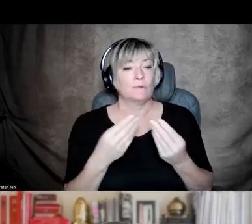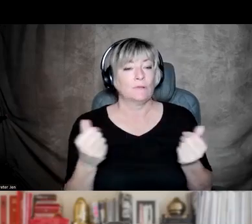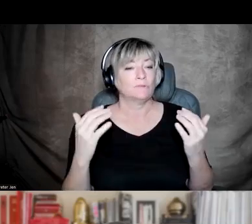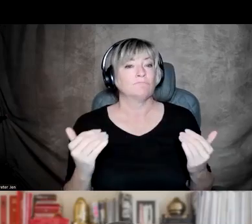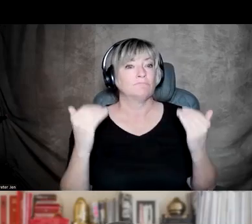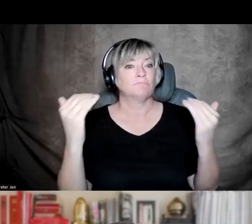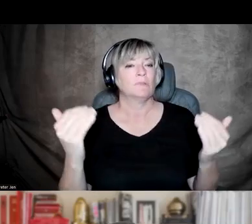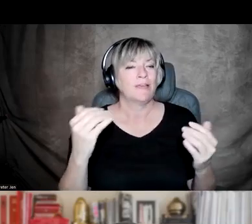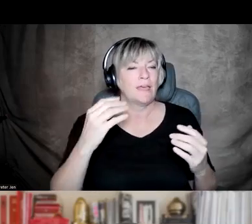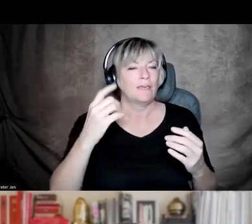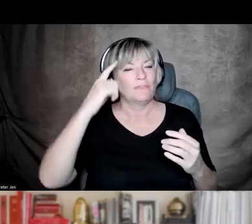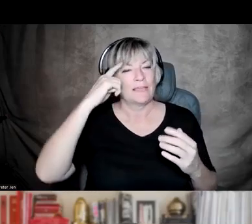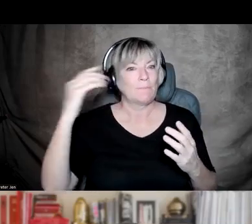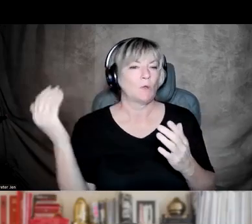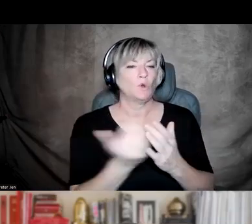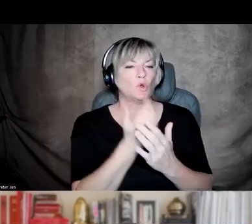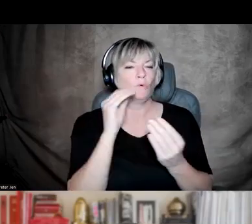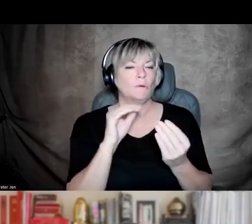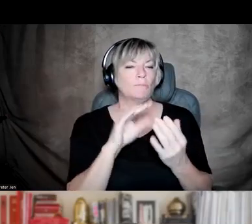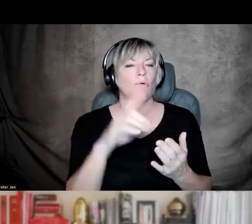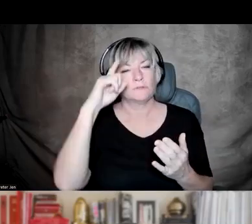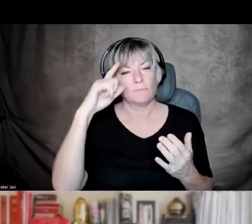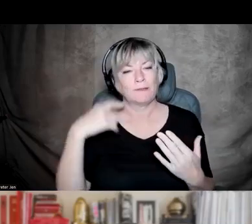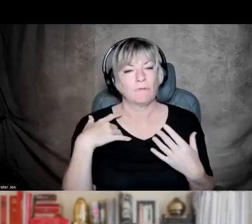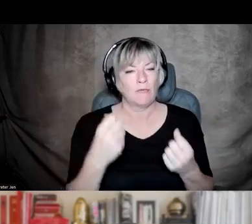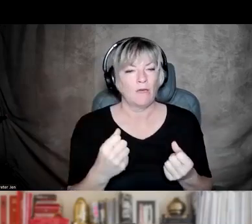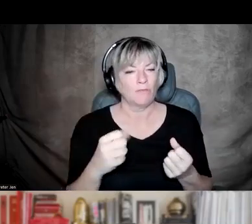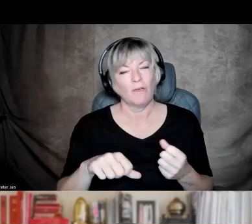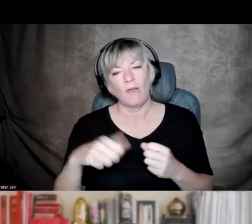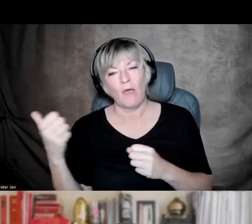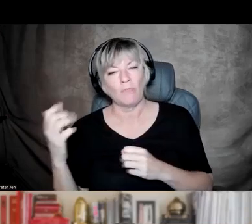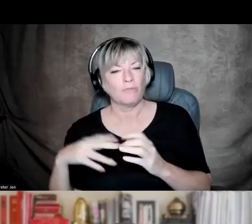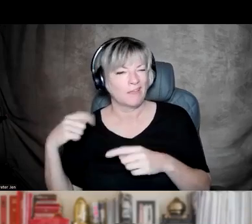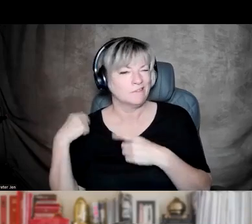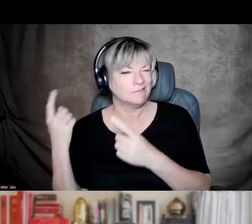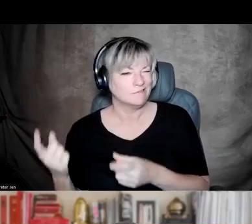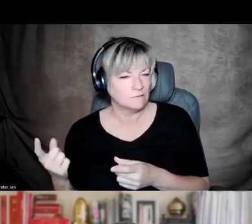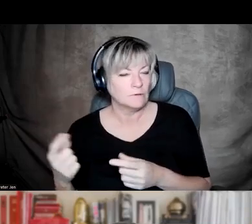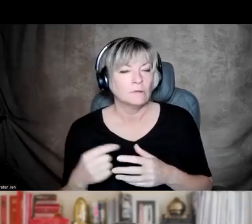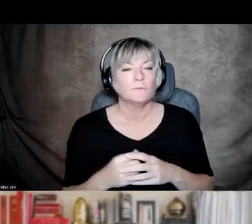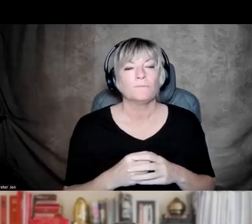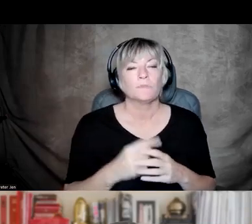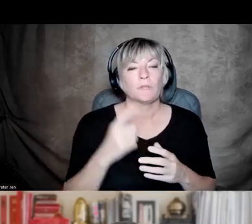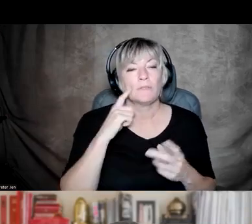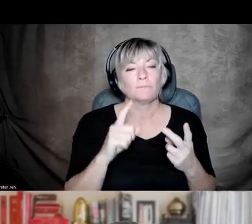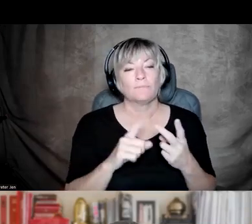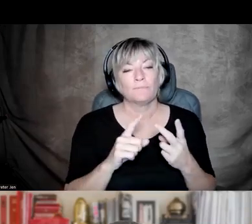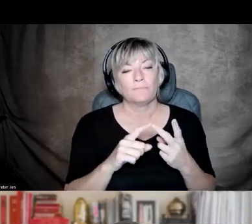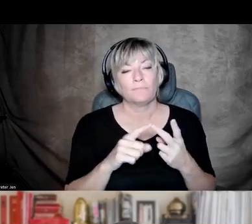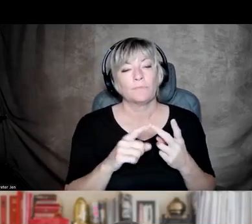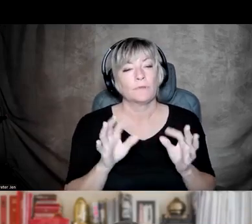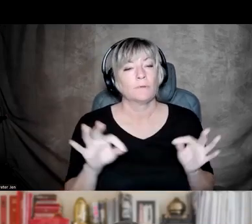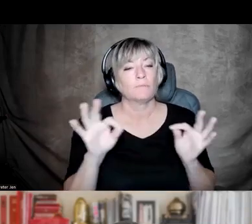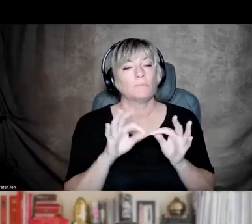thinking about novel approaches to mental health outside of what we've traditionally focused on. And I think the second piece that